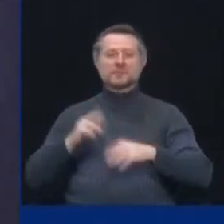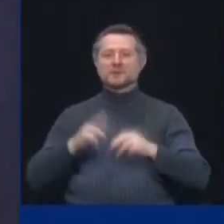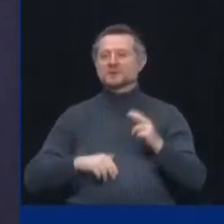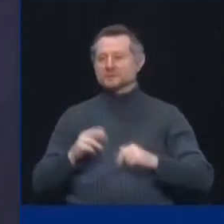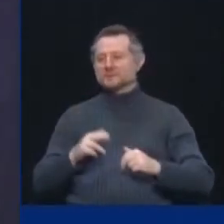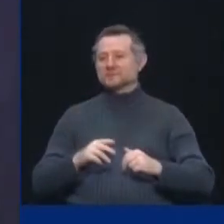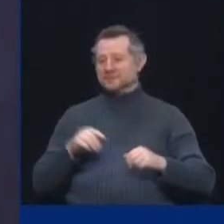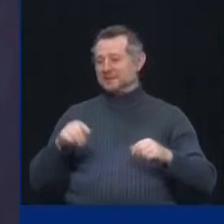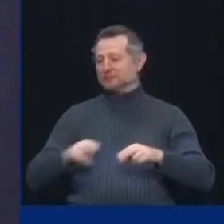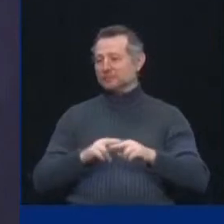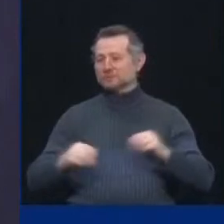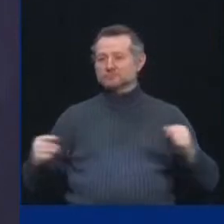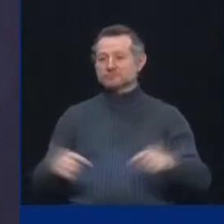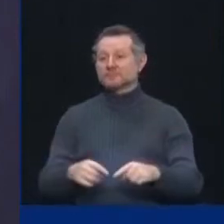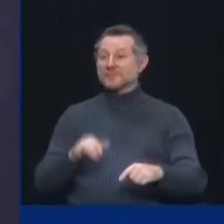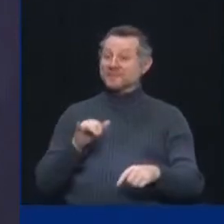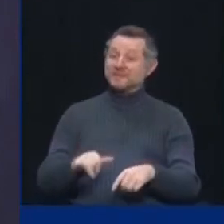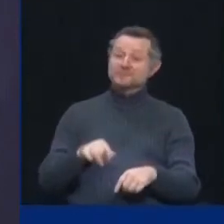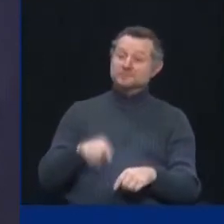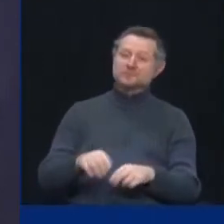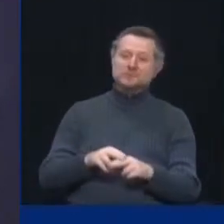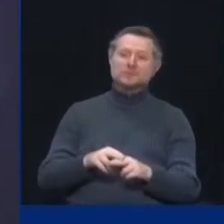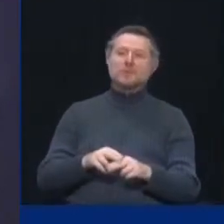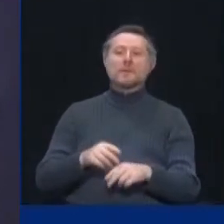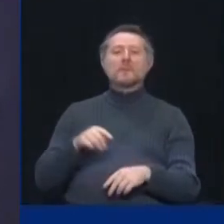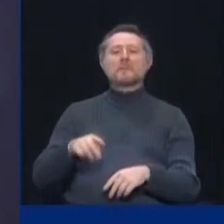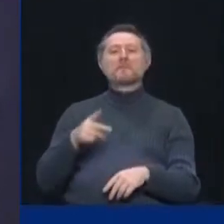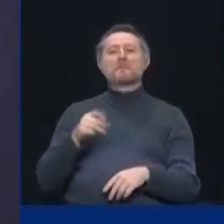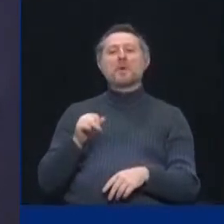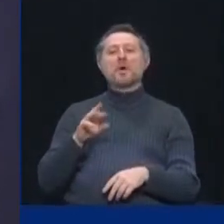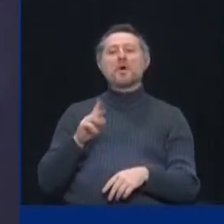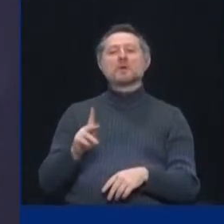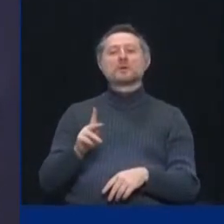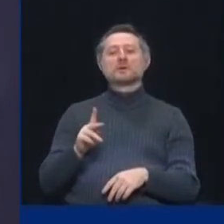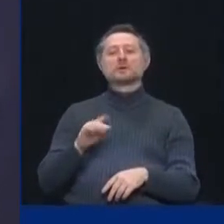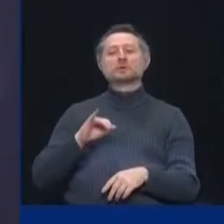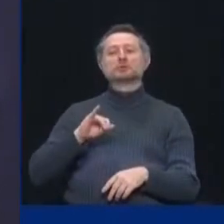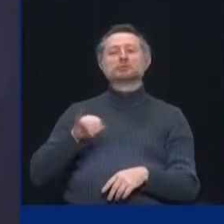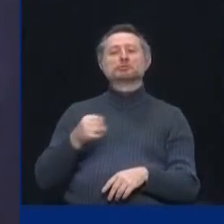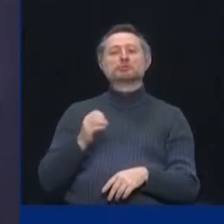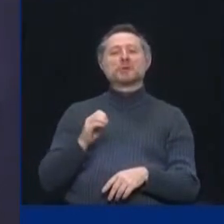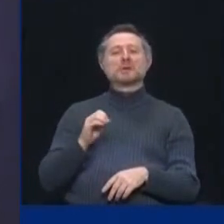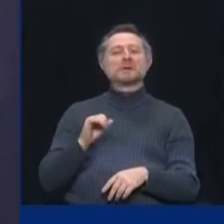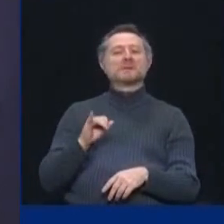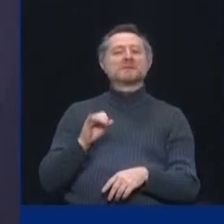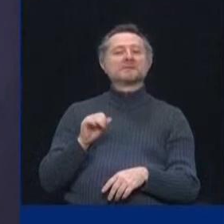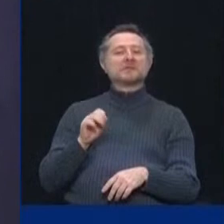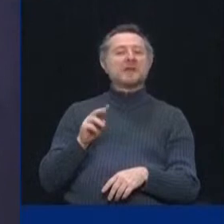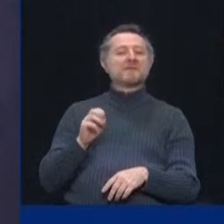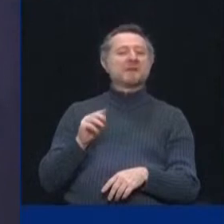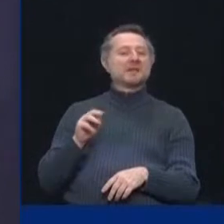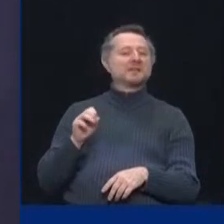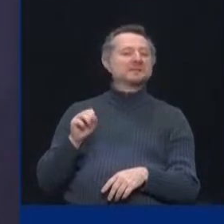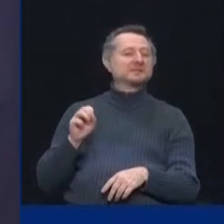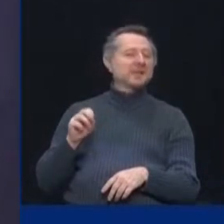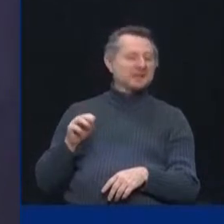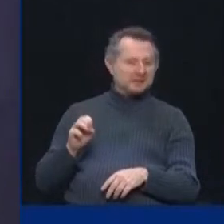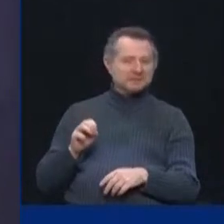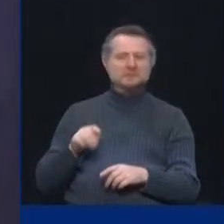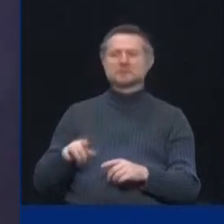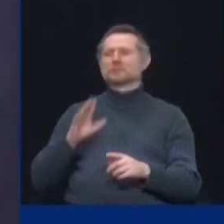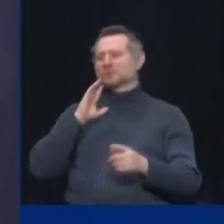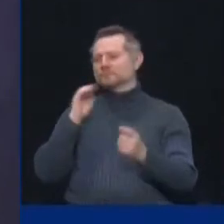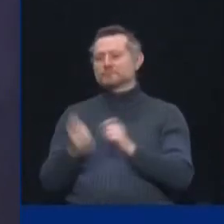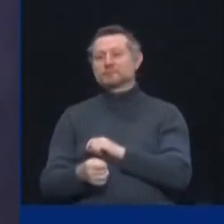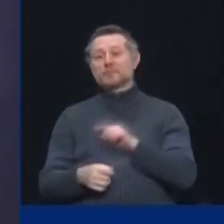also have a station at Park Chester Van Nest, which is going to transform that area. Hunts Point is